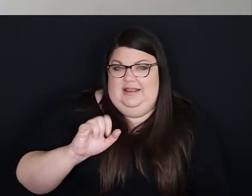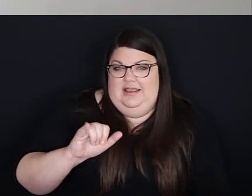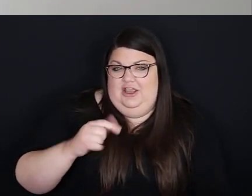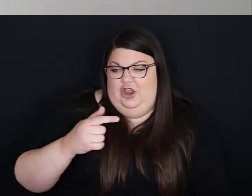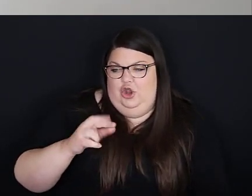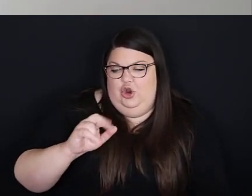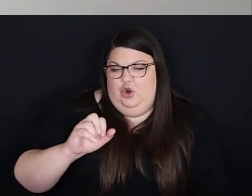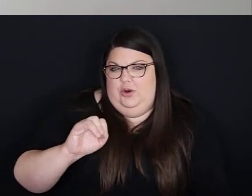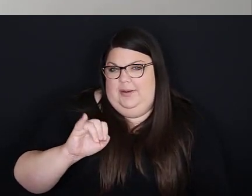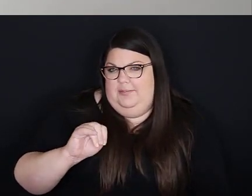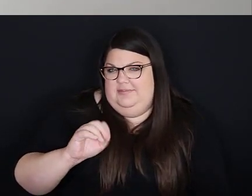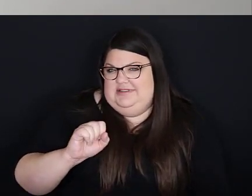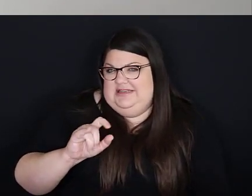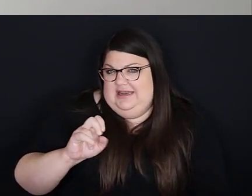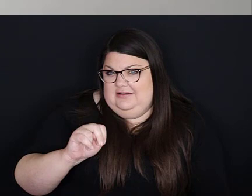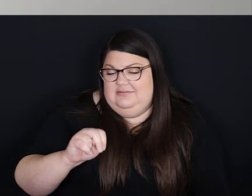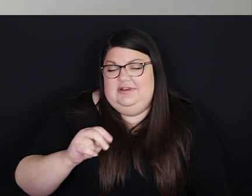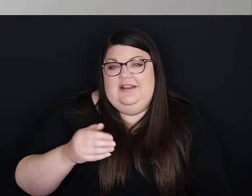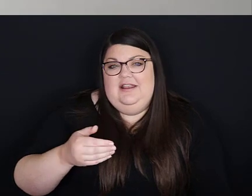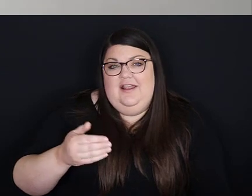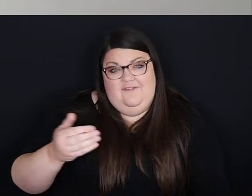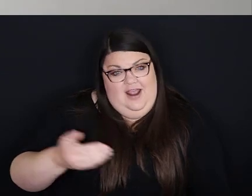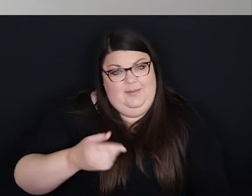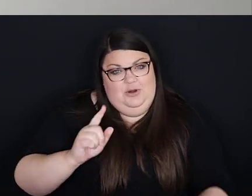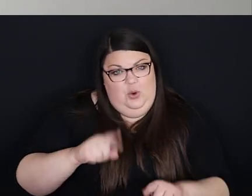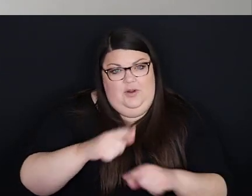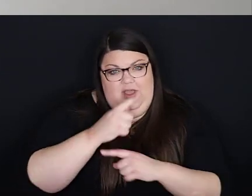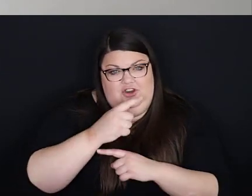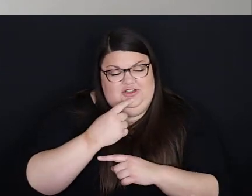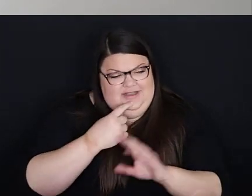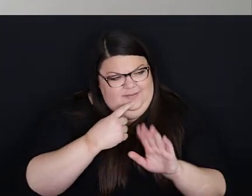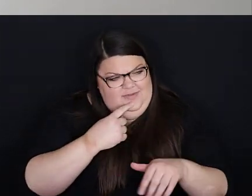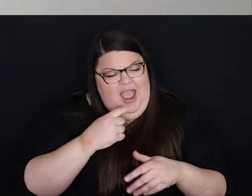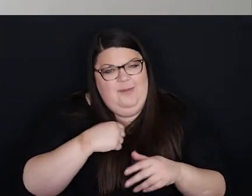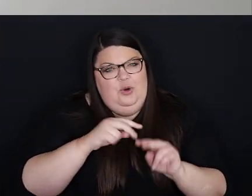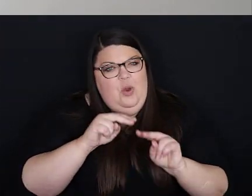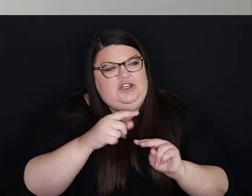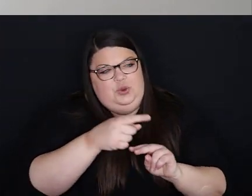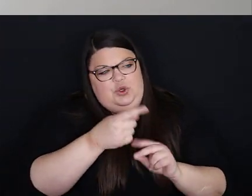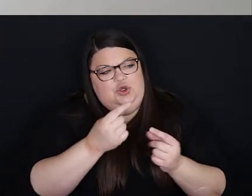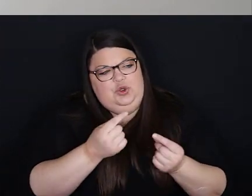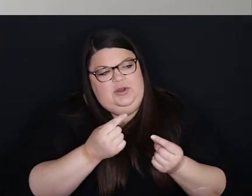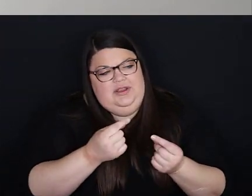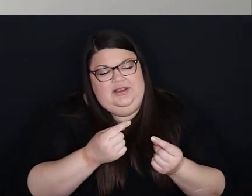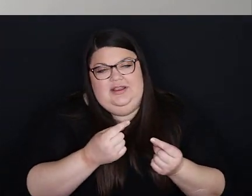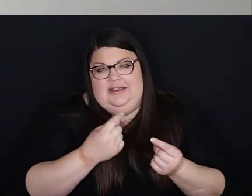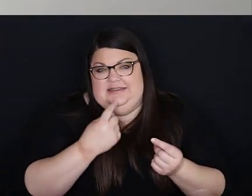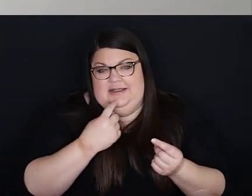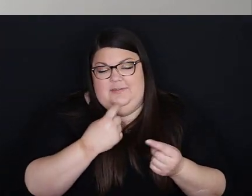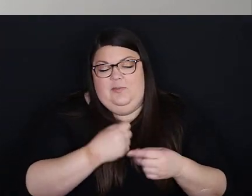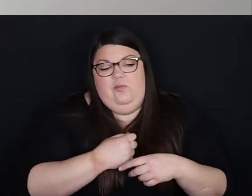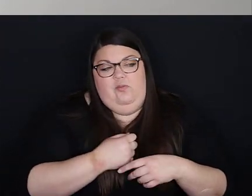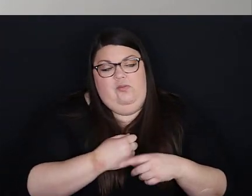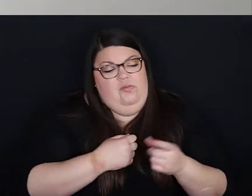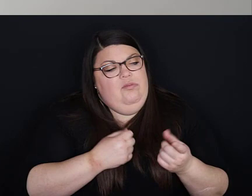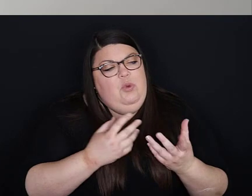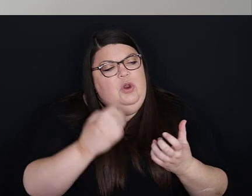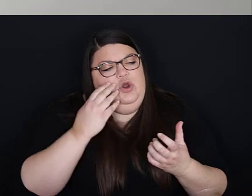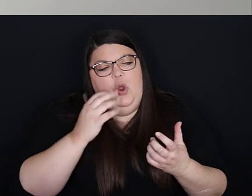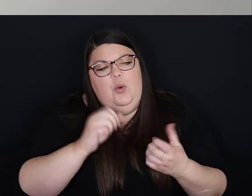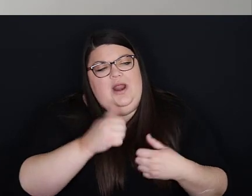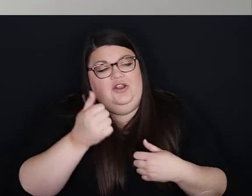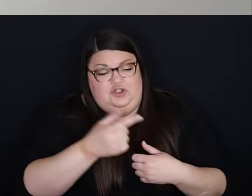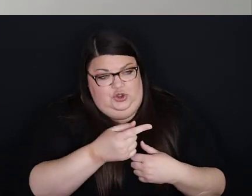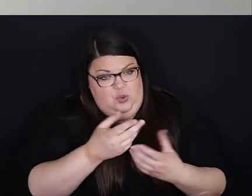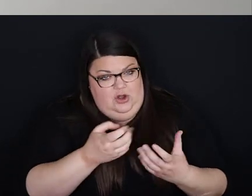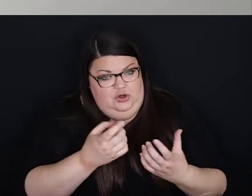me out to lunch, and he said, "Well, I've been watching what you've been doing," and he says, "I'd like to know what else you'd like to